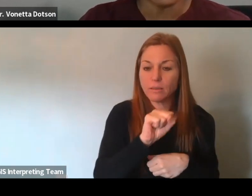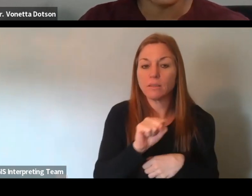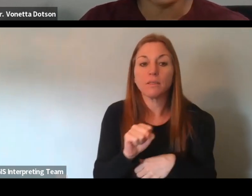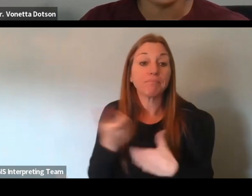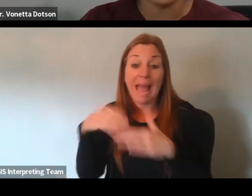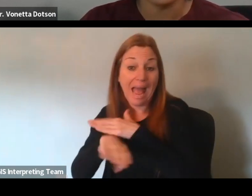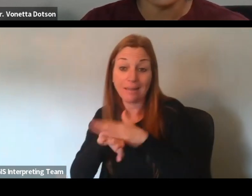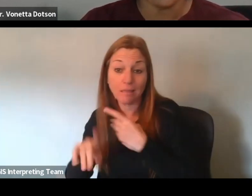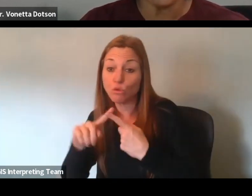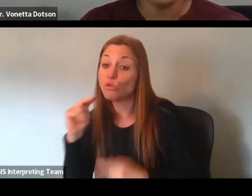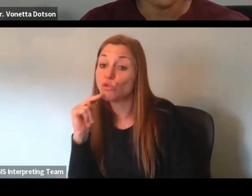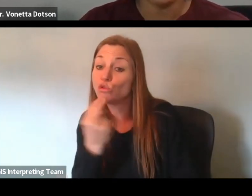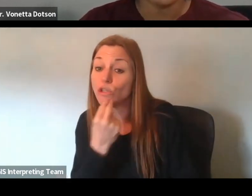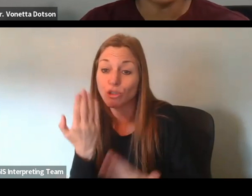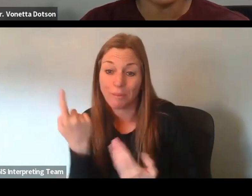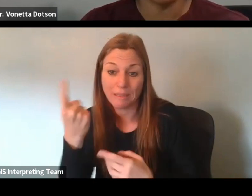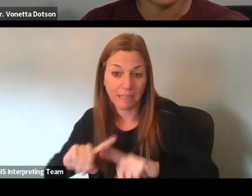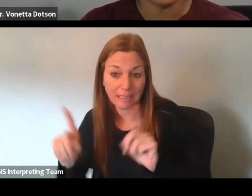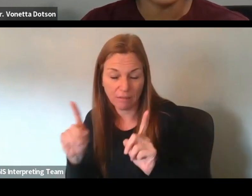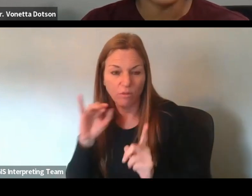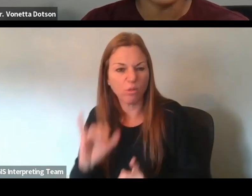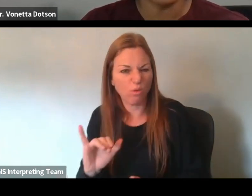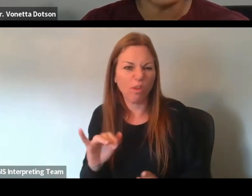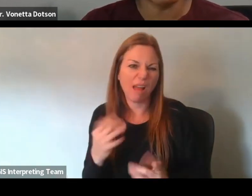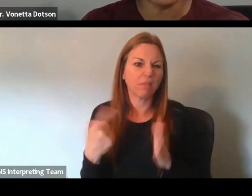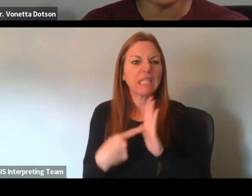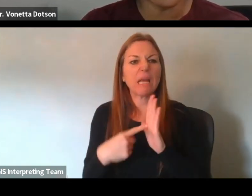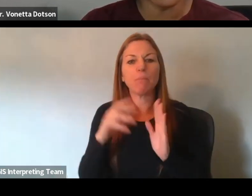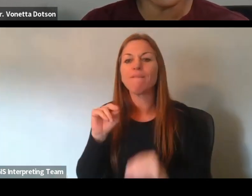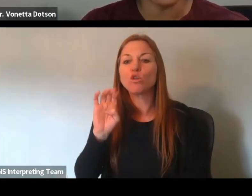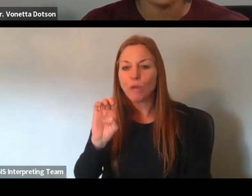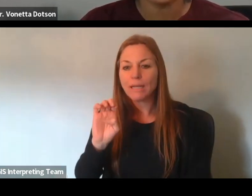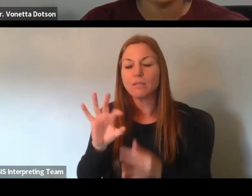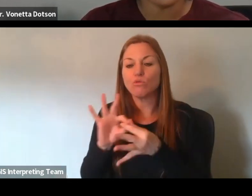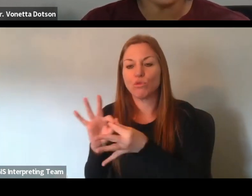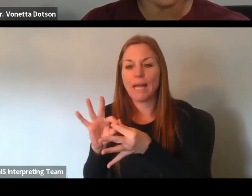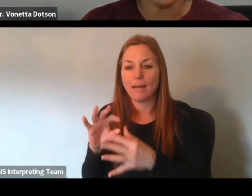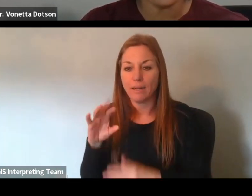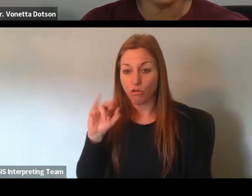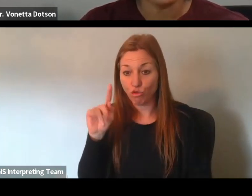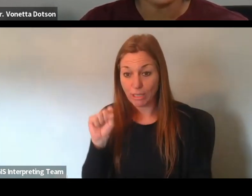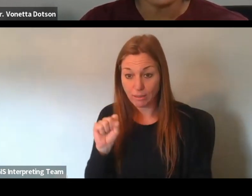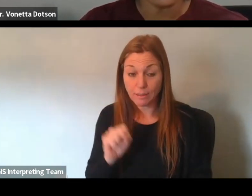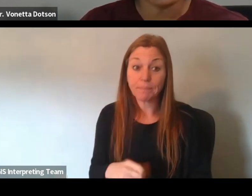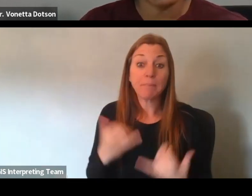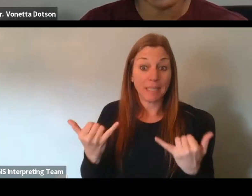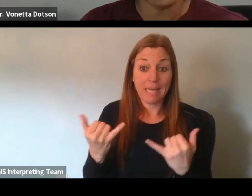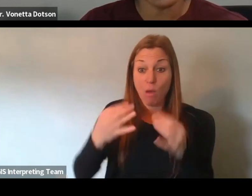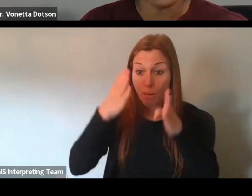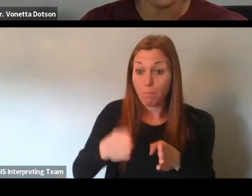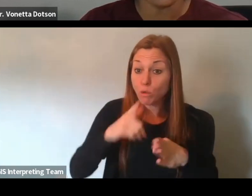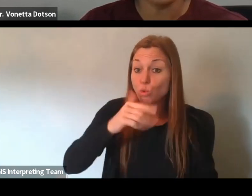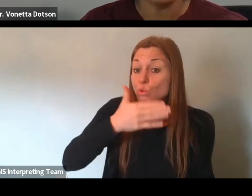race-related risks. But then when you have someone who's also older, you might bring in things like hearing and vision changes or